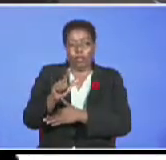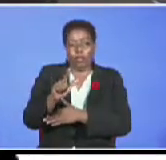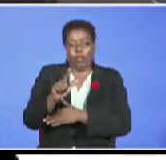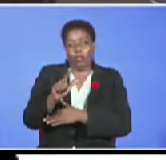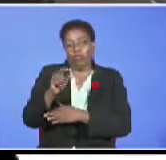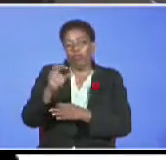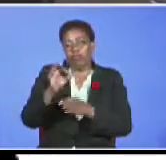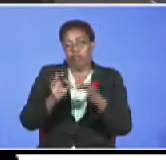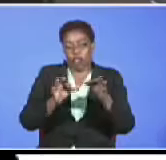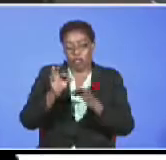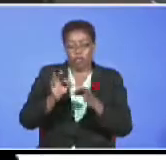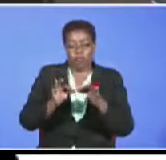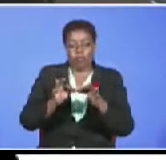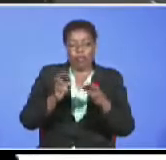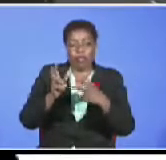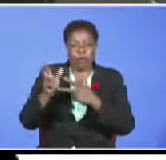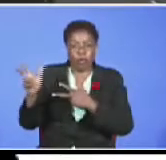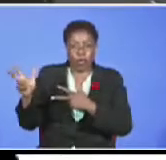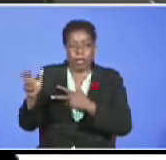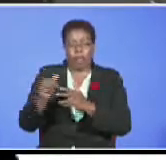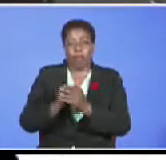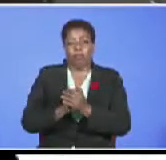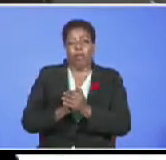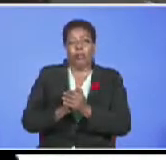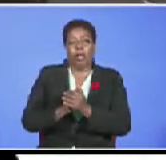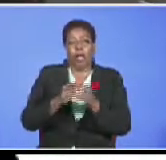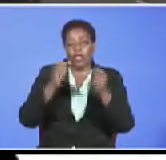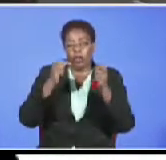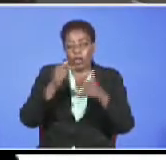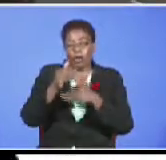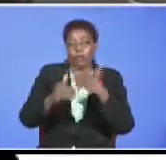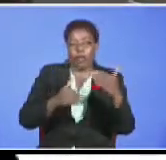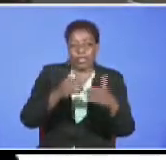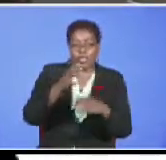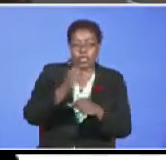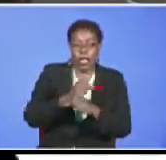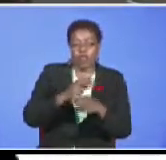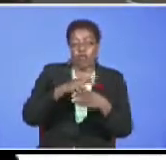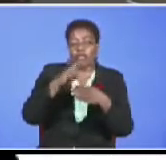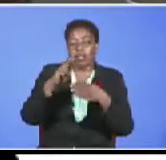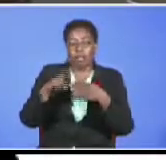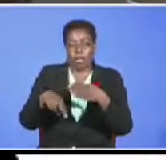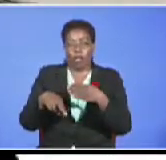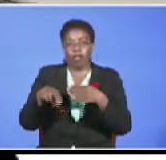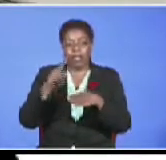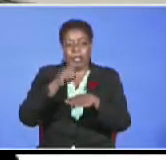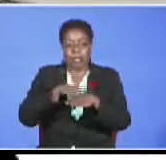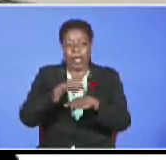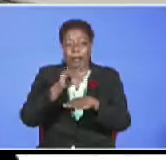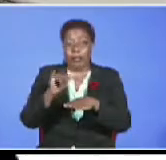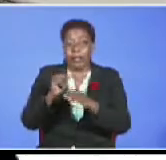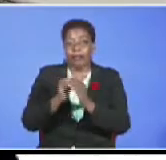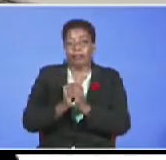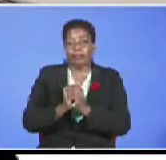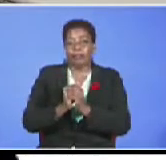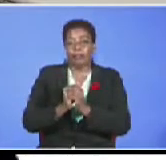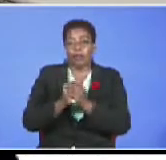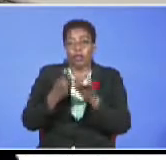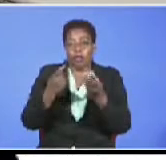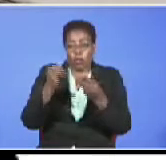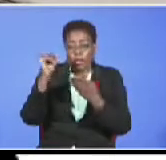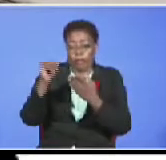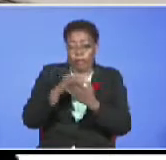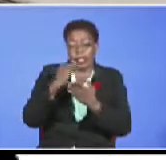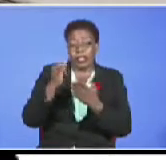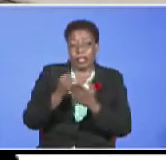more transparent as well as a quicker processing, so we'll be able to get results in a more timely manner. As we conducted an